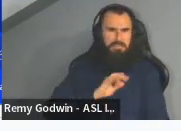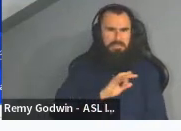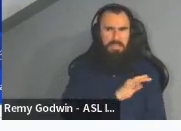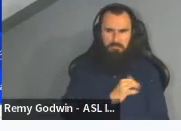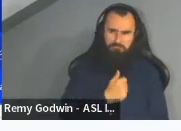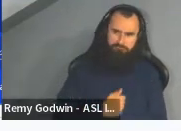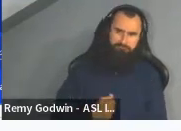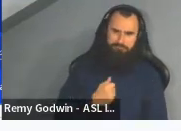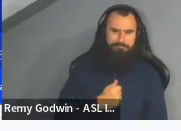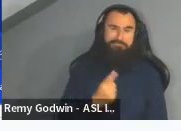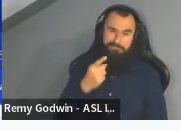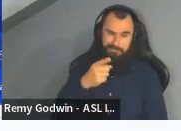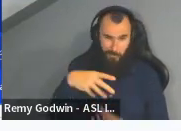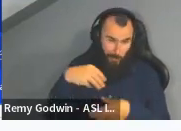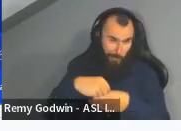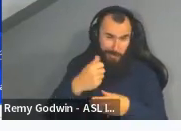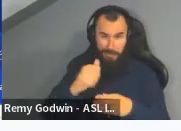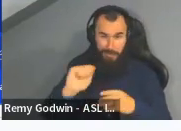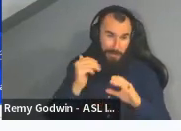include emails